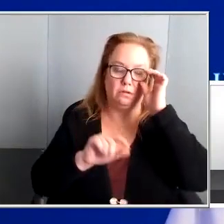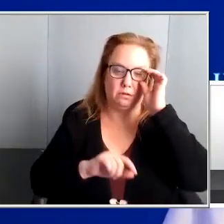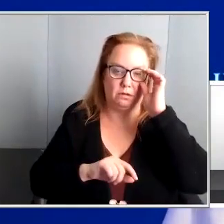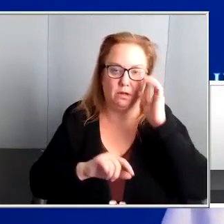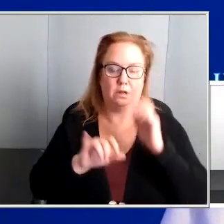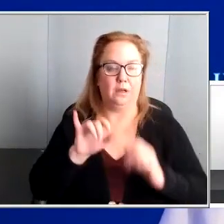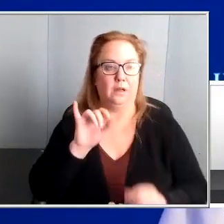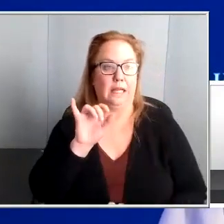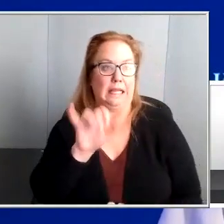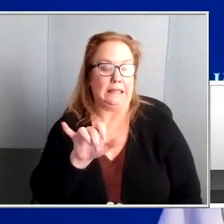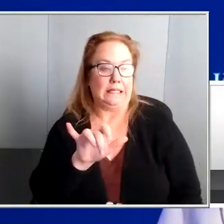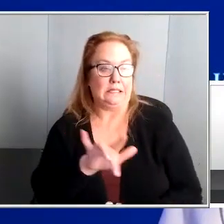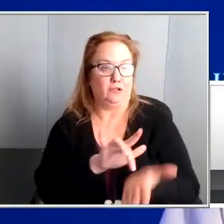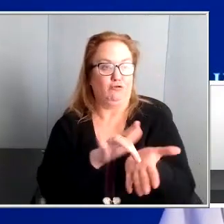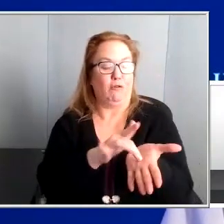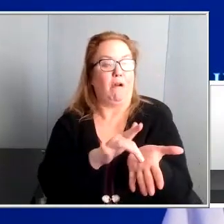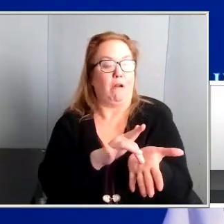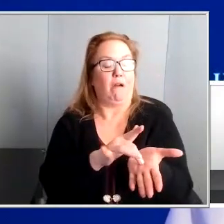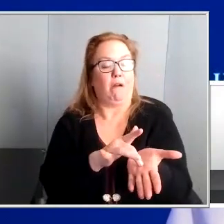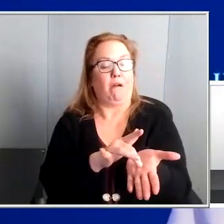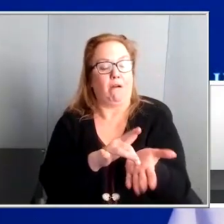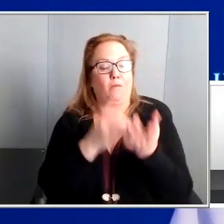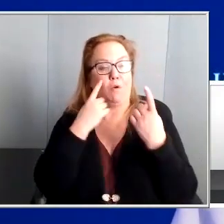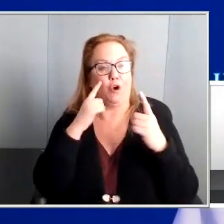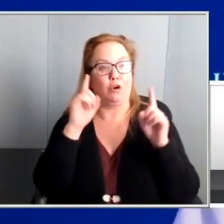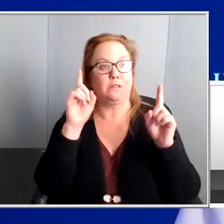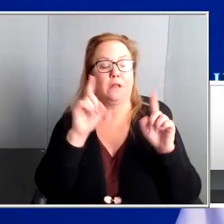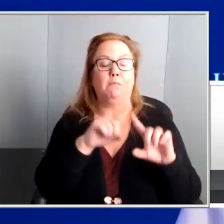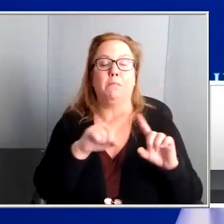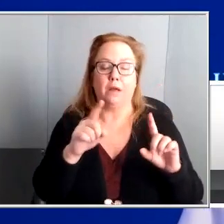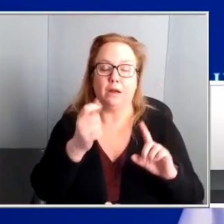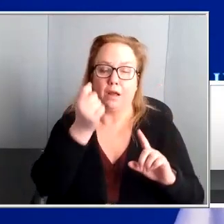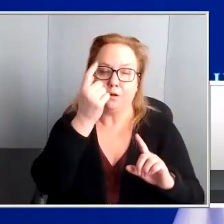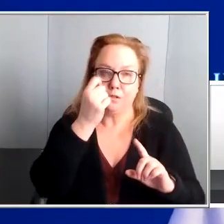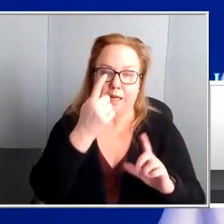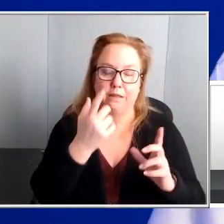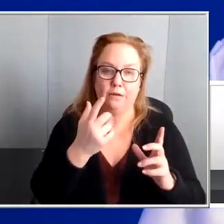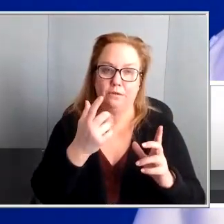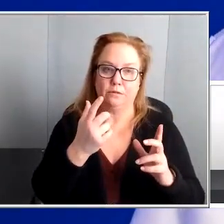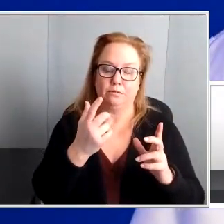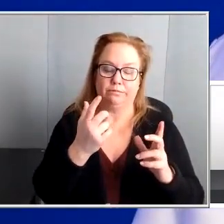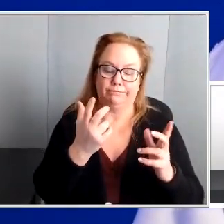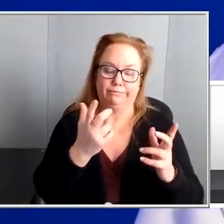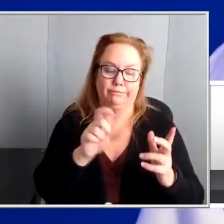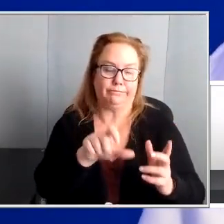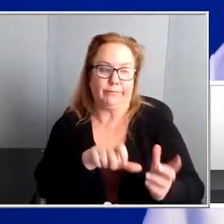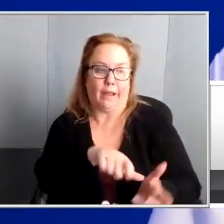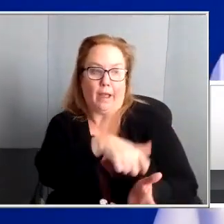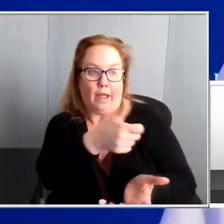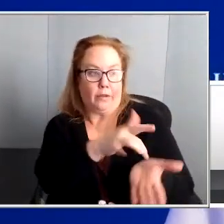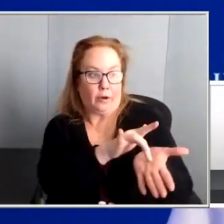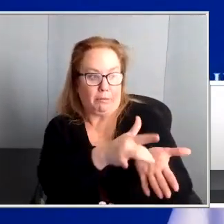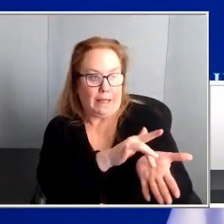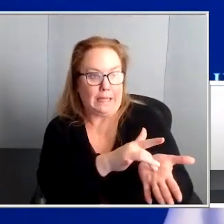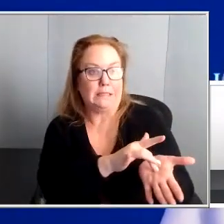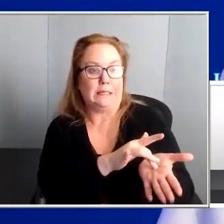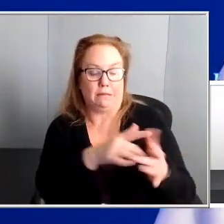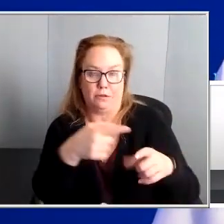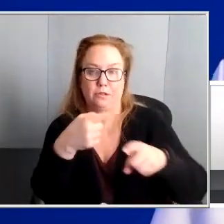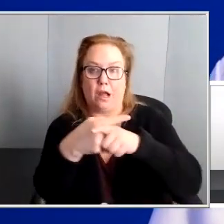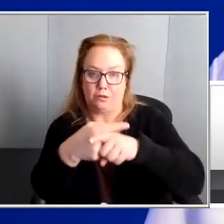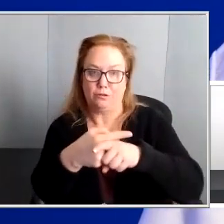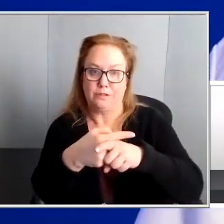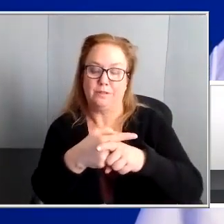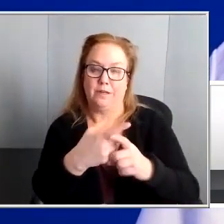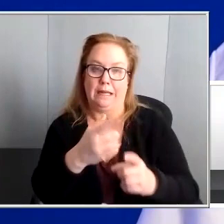this drug really works. However, there are caveats to it. People who are on different medications, there are absolute contraindications that if